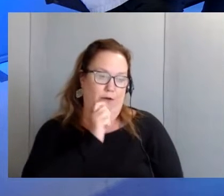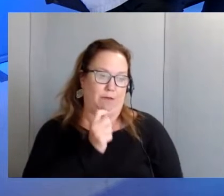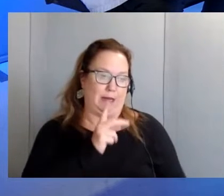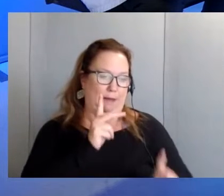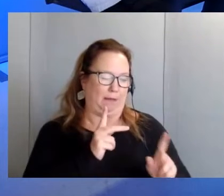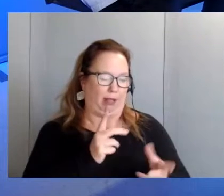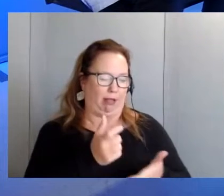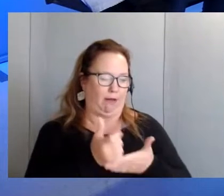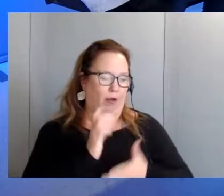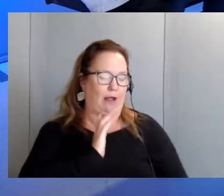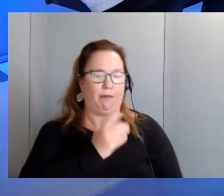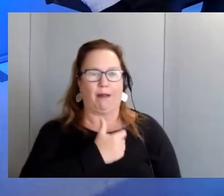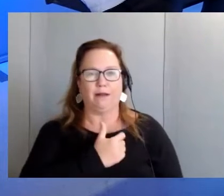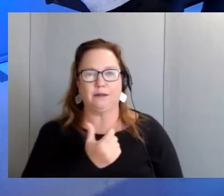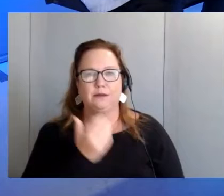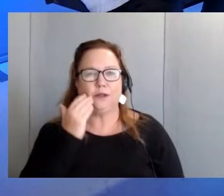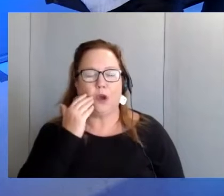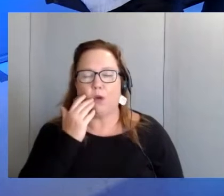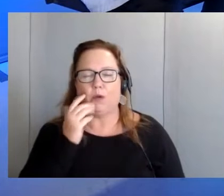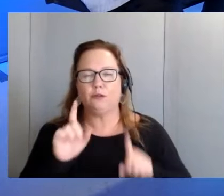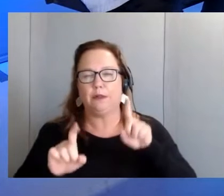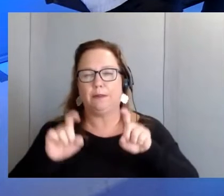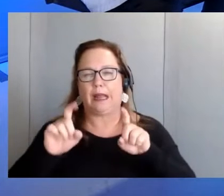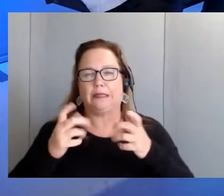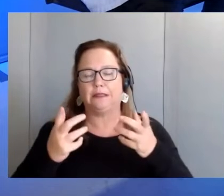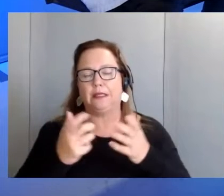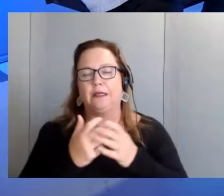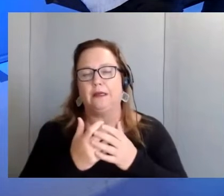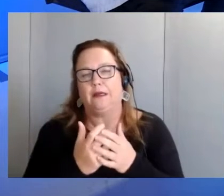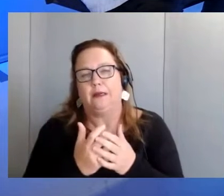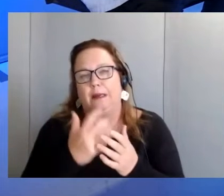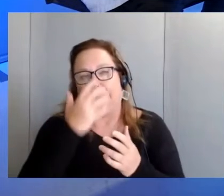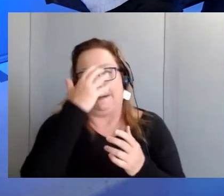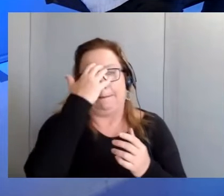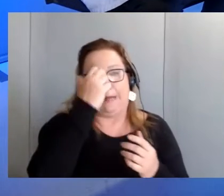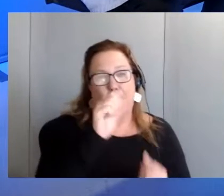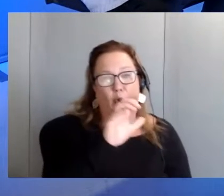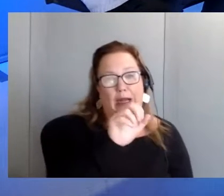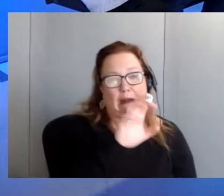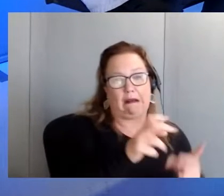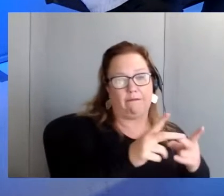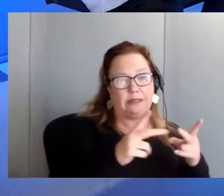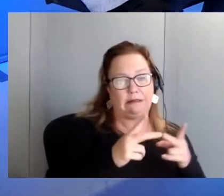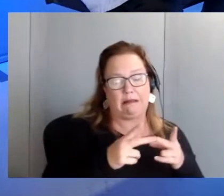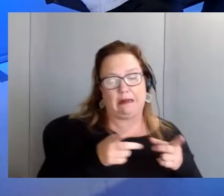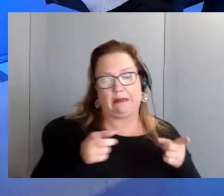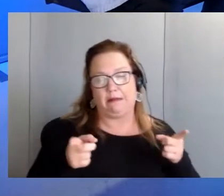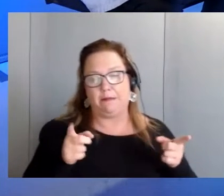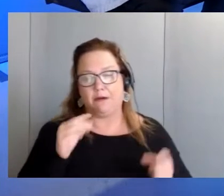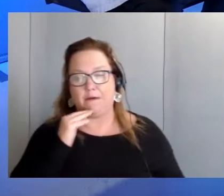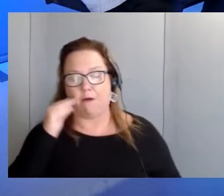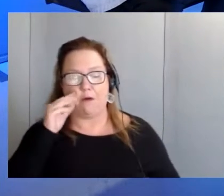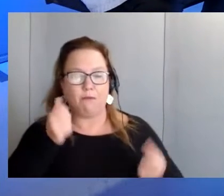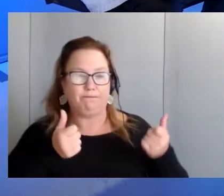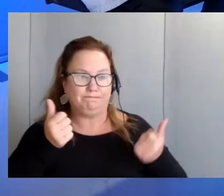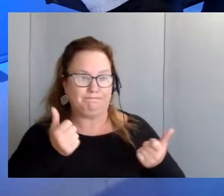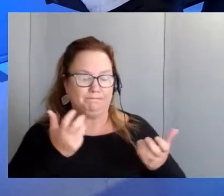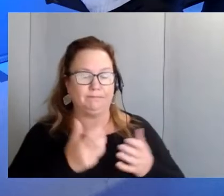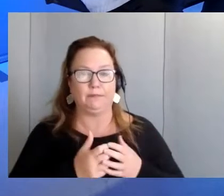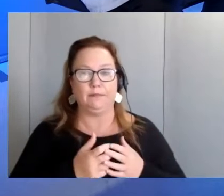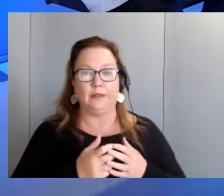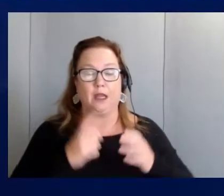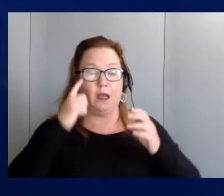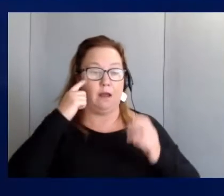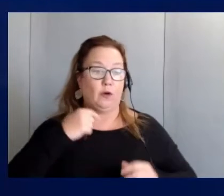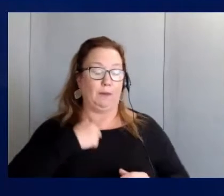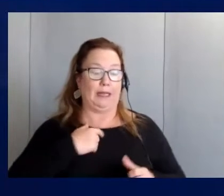us know what questions we should be asking ourselves to know memory care facility, at home care? So for me, the first thing to